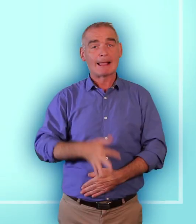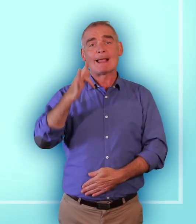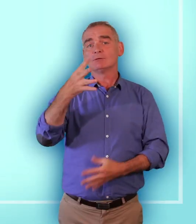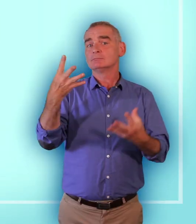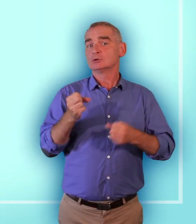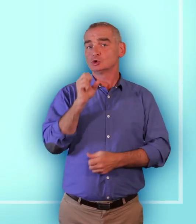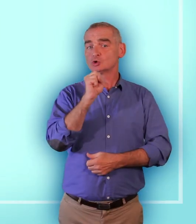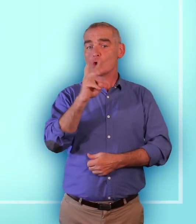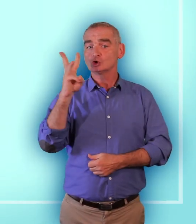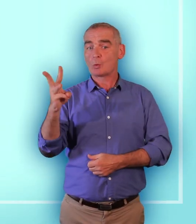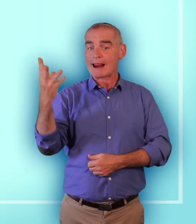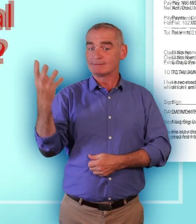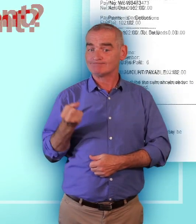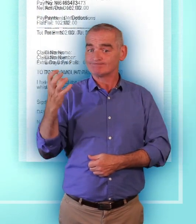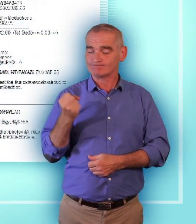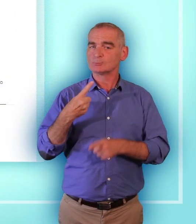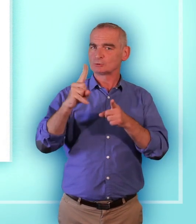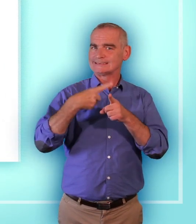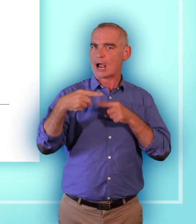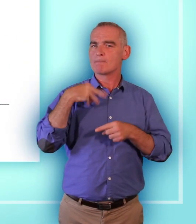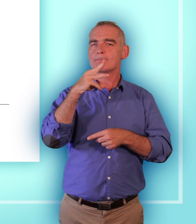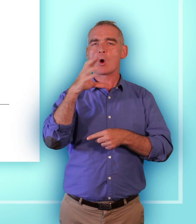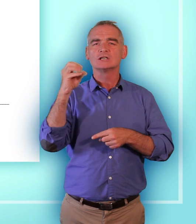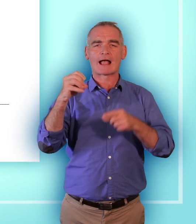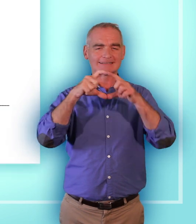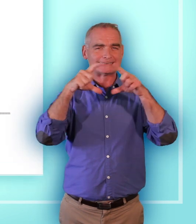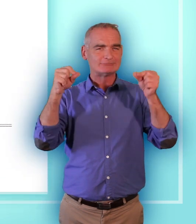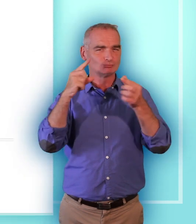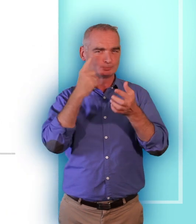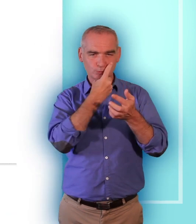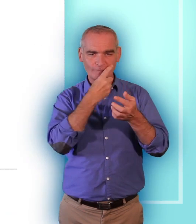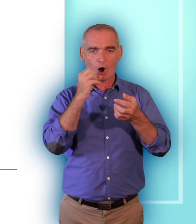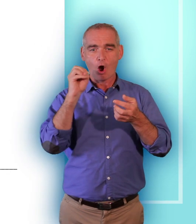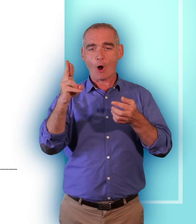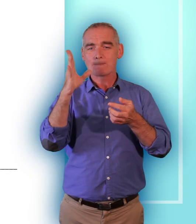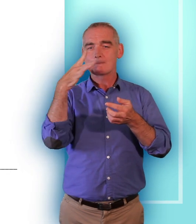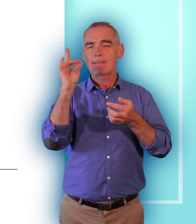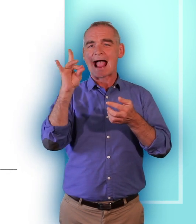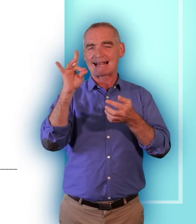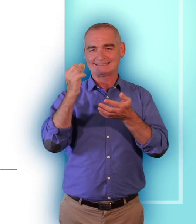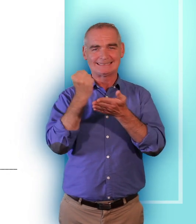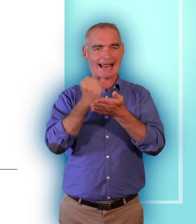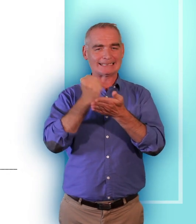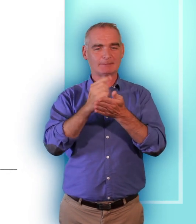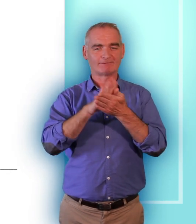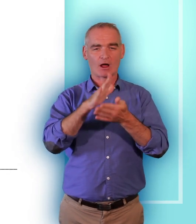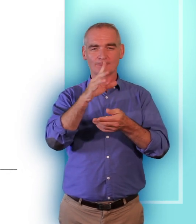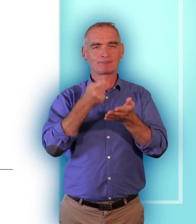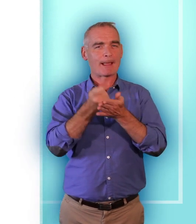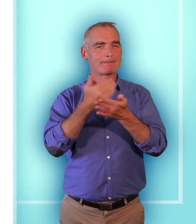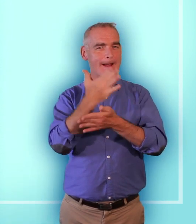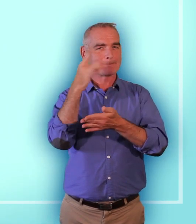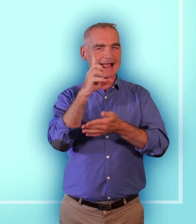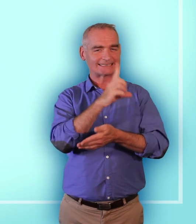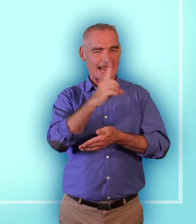If you get a social welfare payment, send us post office receipts or a bank statement showing instances of these payments if your payment